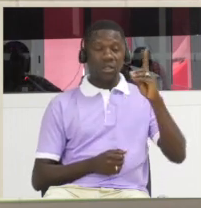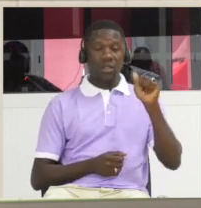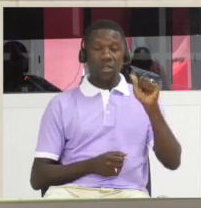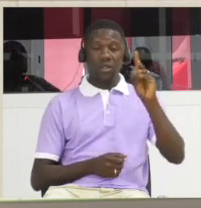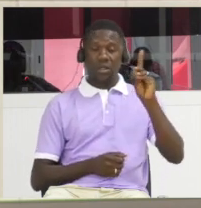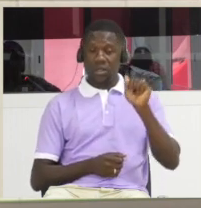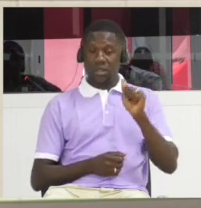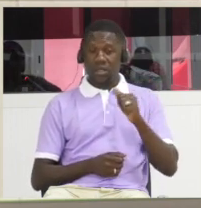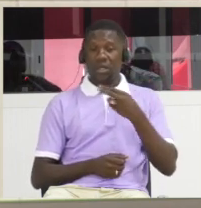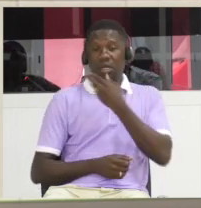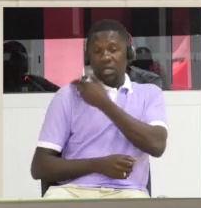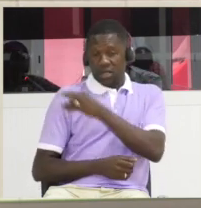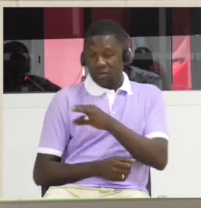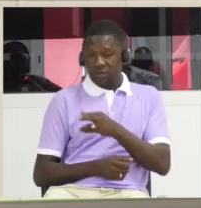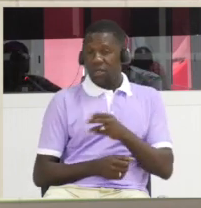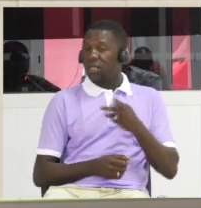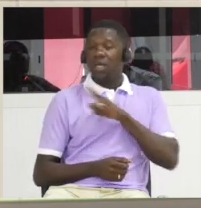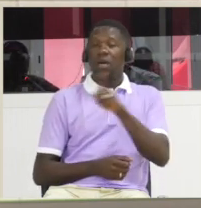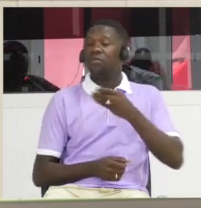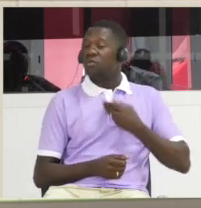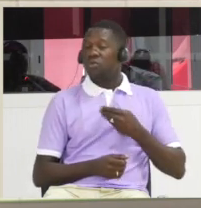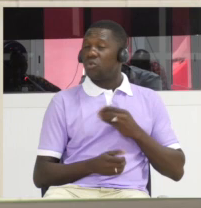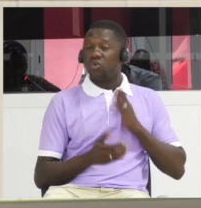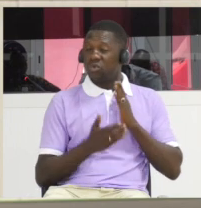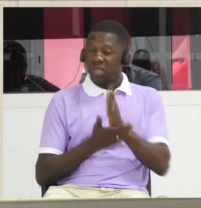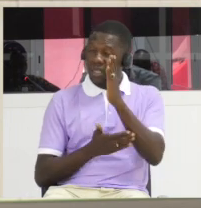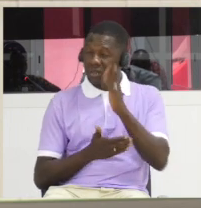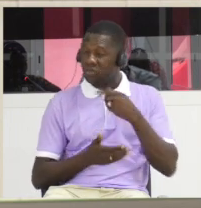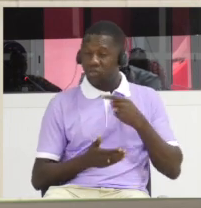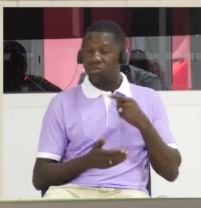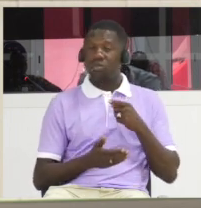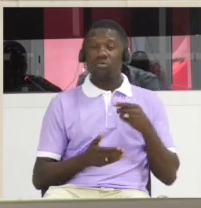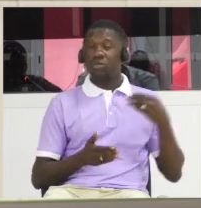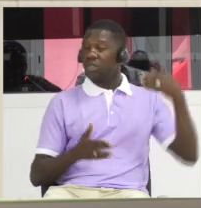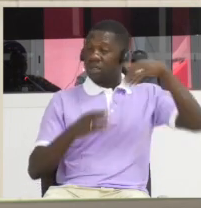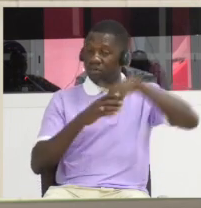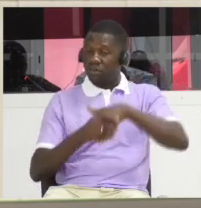go to the army command, to the barracks, and